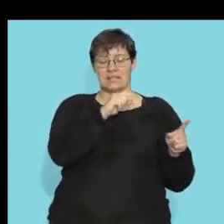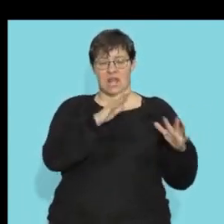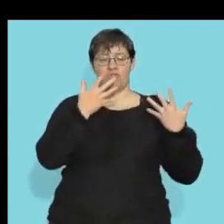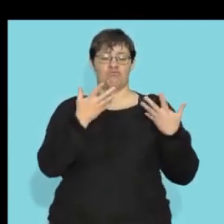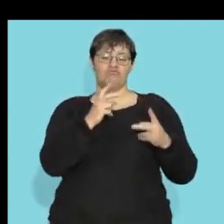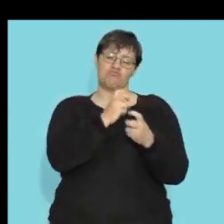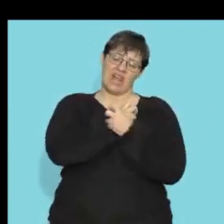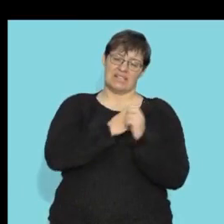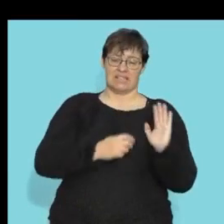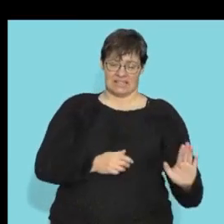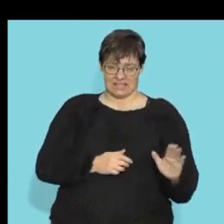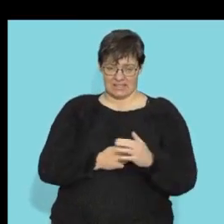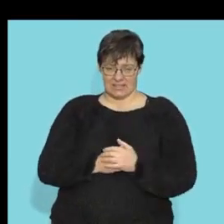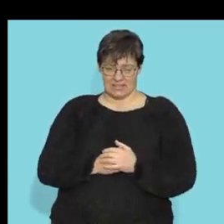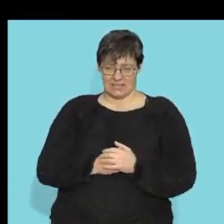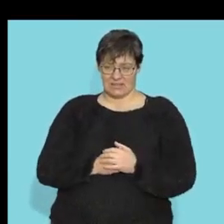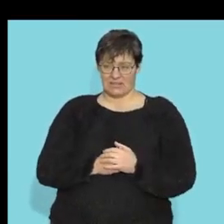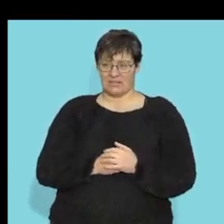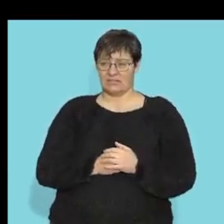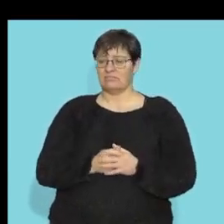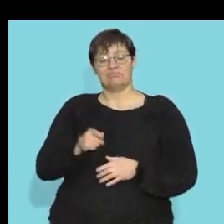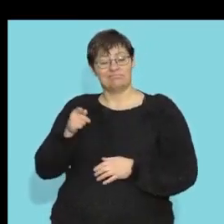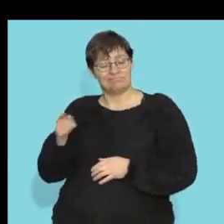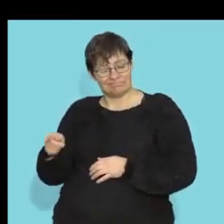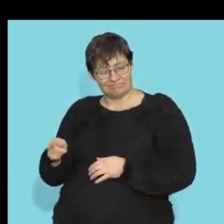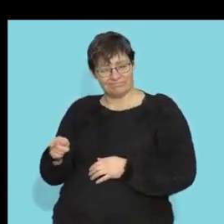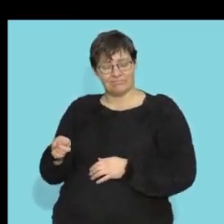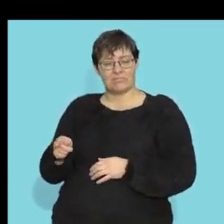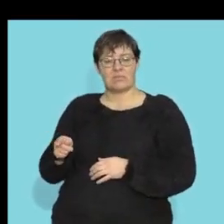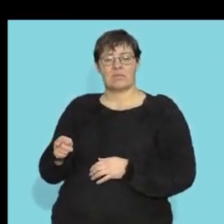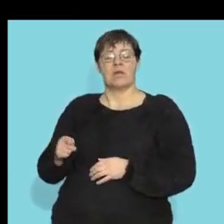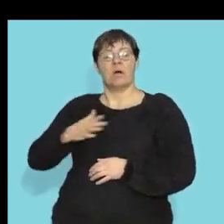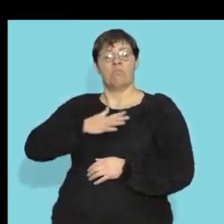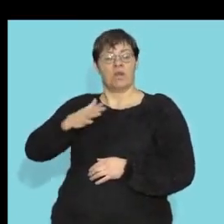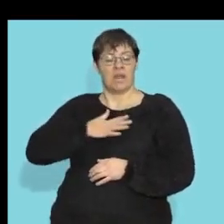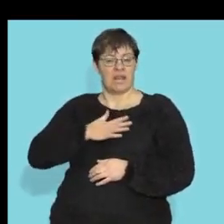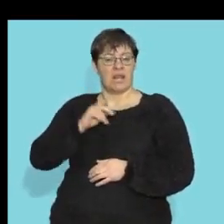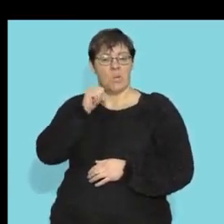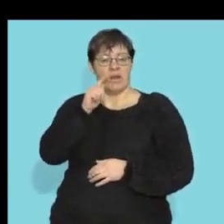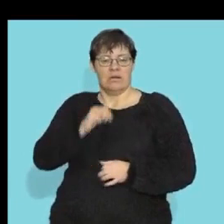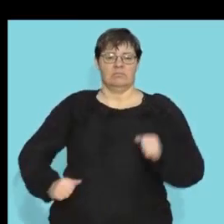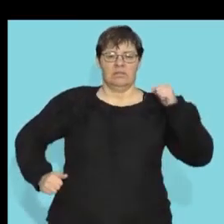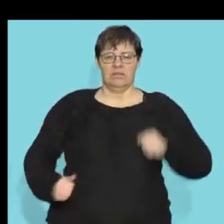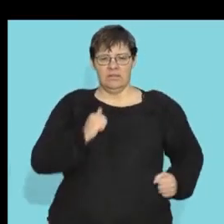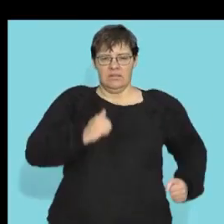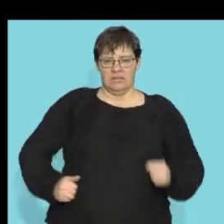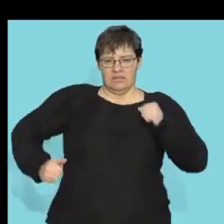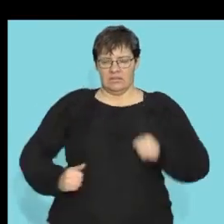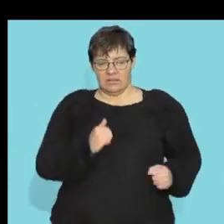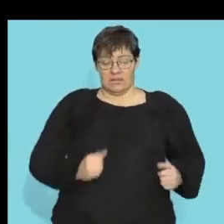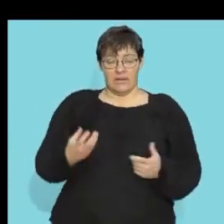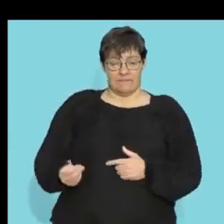breathing rate at rest. Can you see there? If we have a look over there, and this is what happens to her breathing rate when